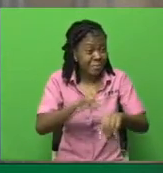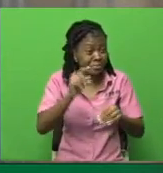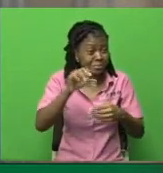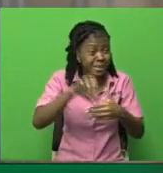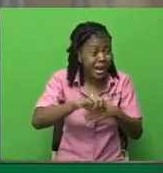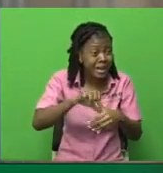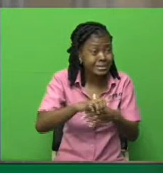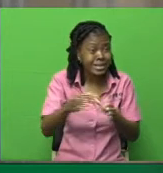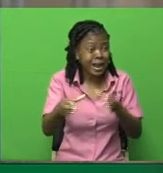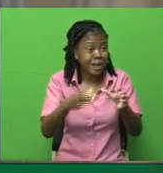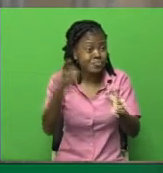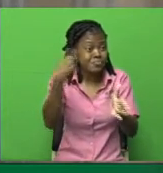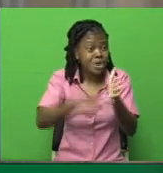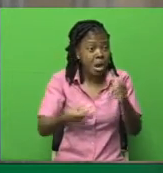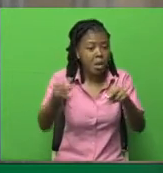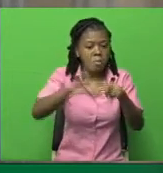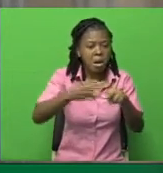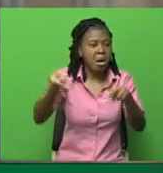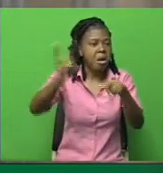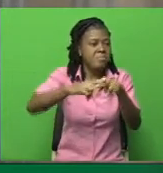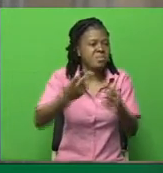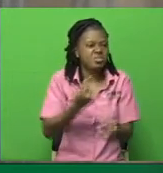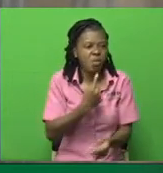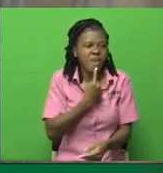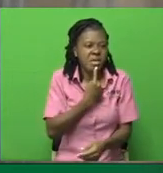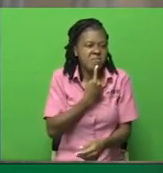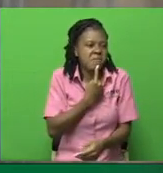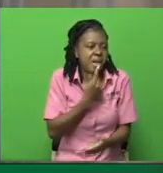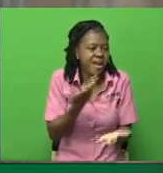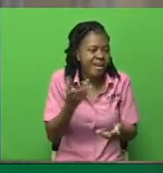laughing while citizens suffered